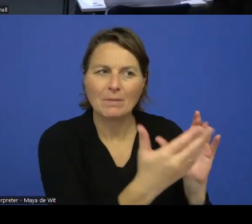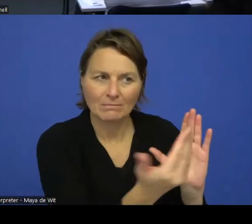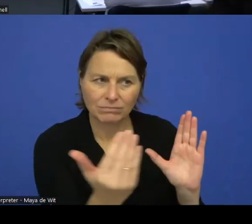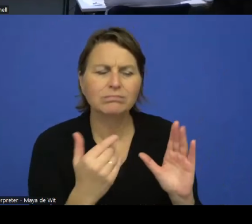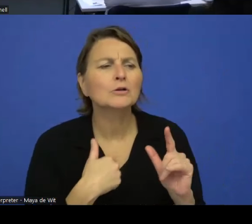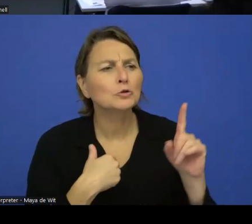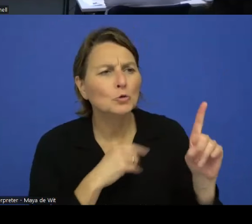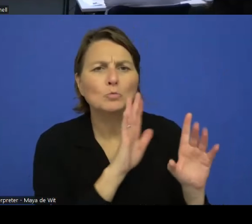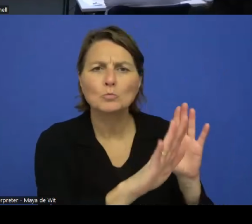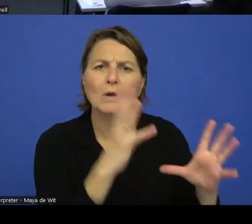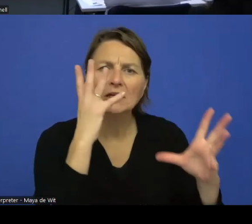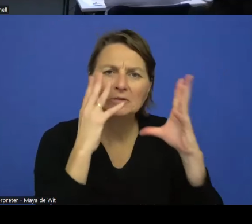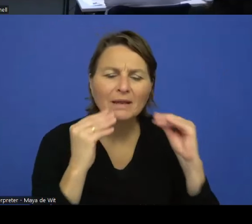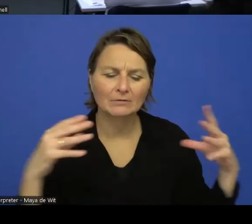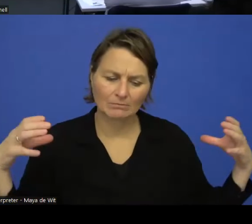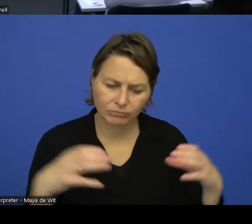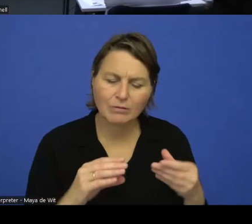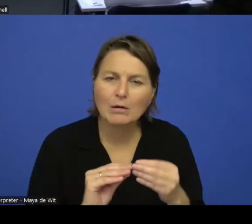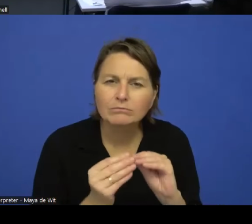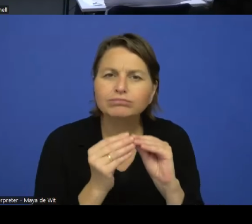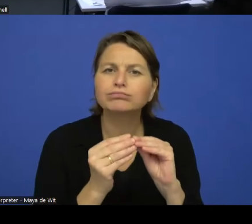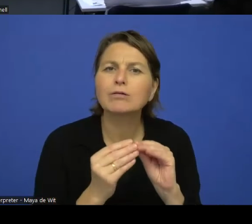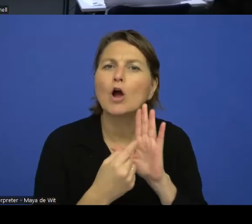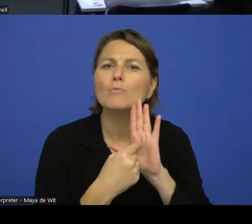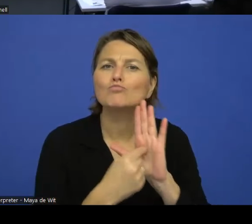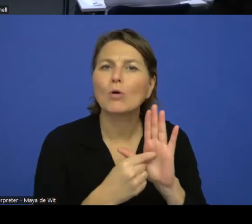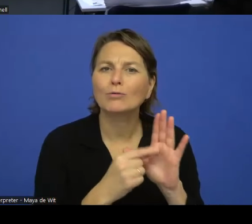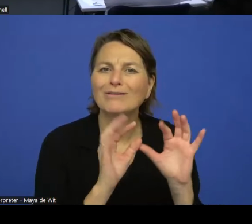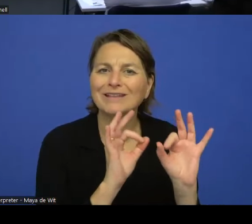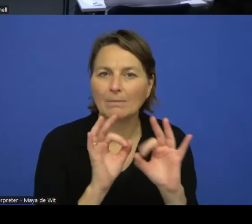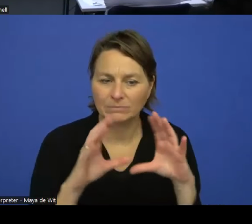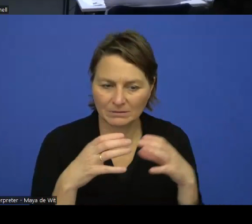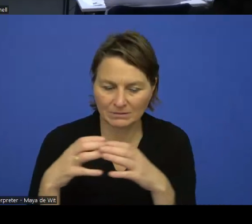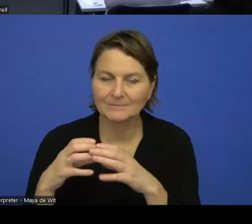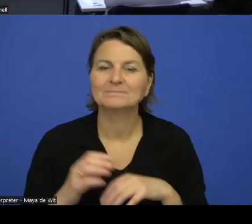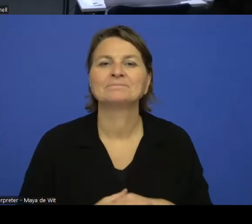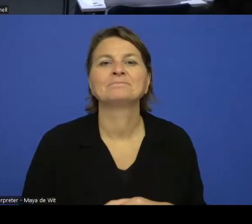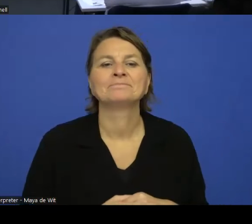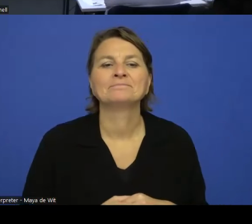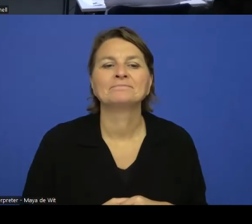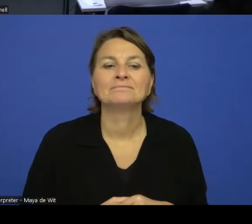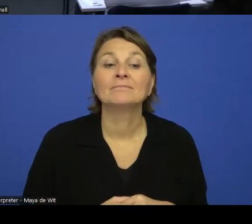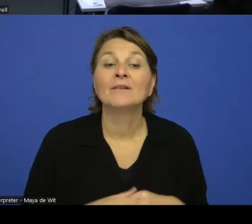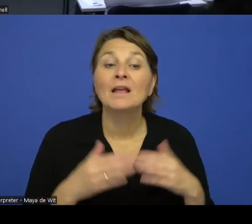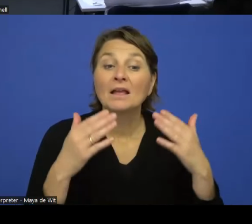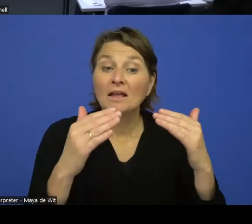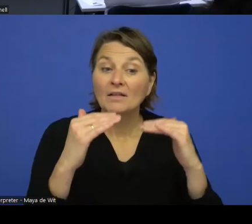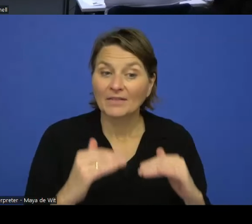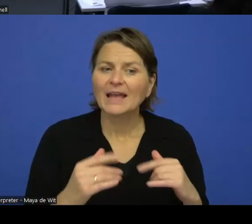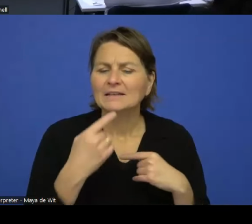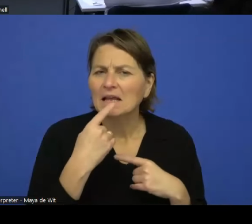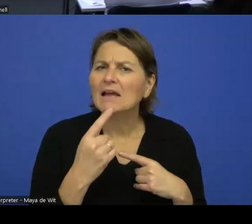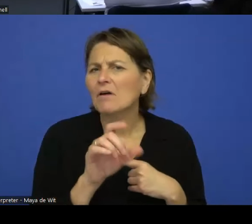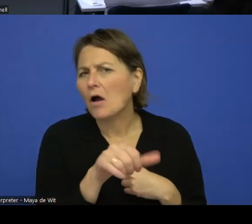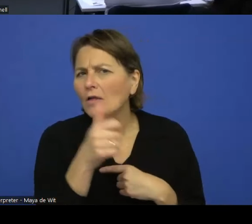visually impaired. That got me involved in Suitcase, which was a much bigger beast, where I was working with people such as Astrid and Mjeta,